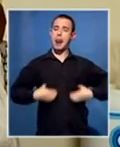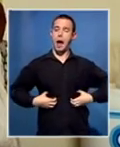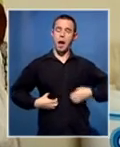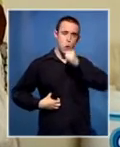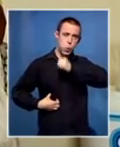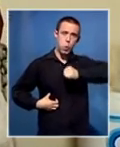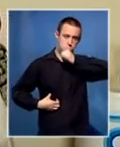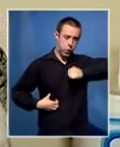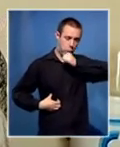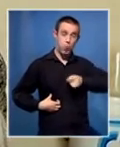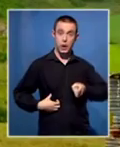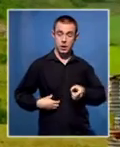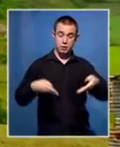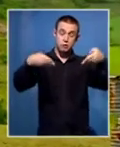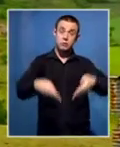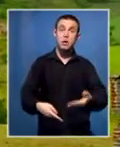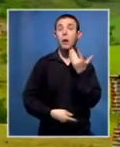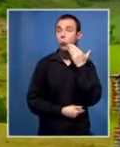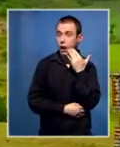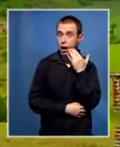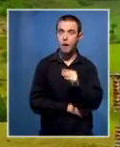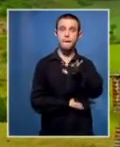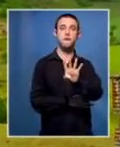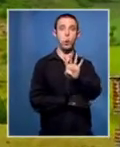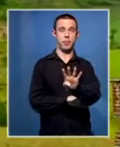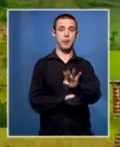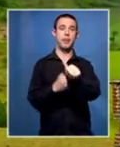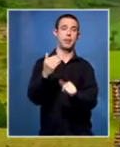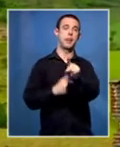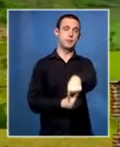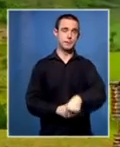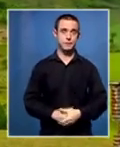laid to rest on the 4th of January. I am Mhlongo, SABC News, Mthunzini.